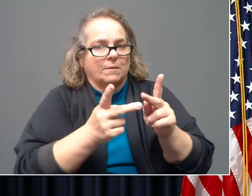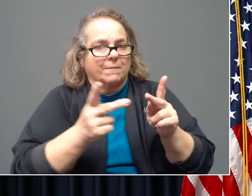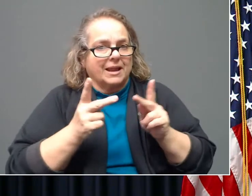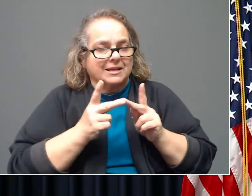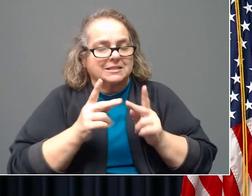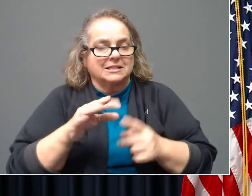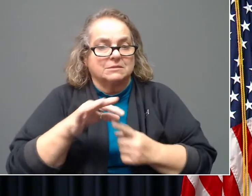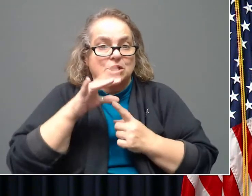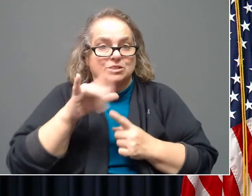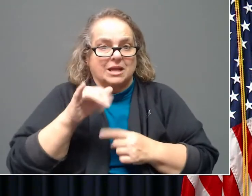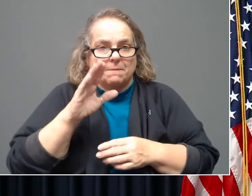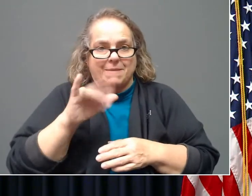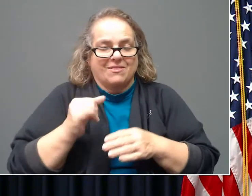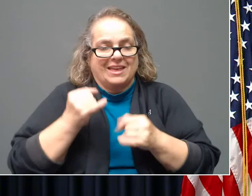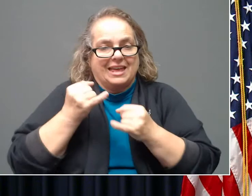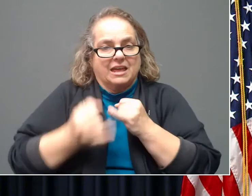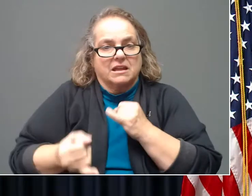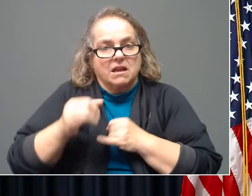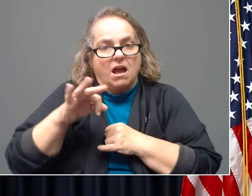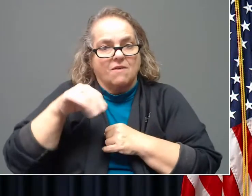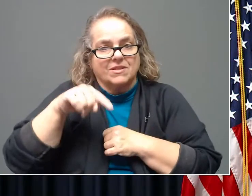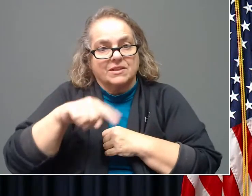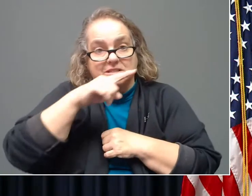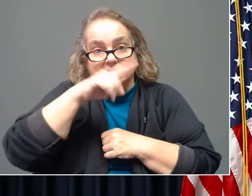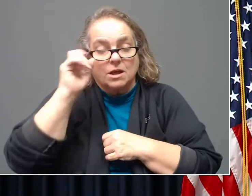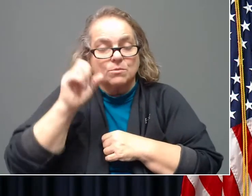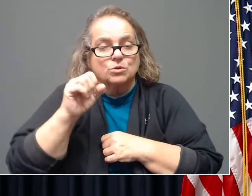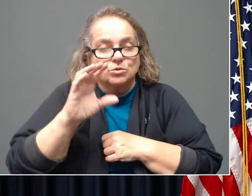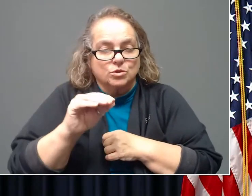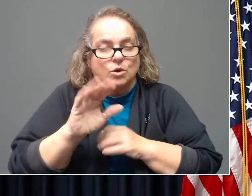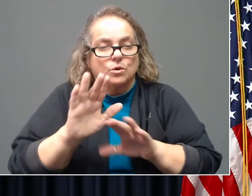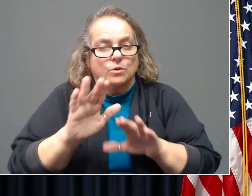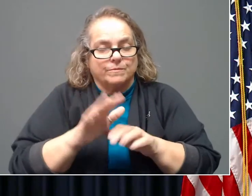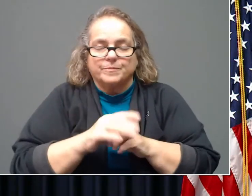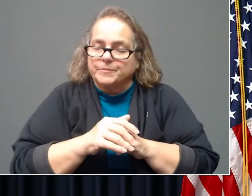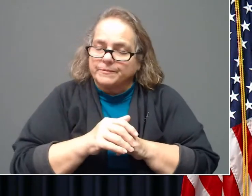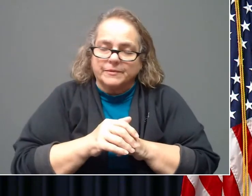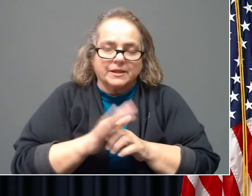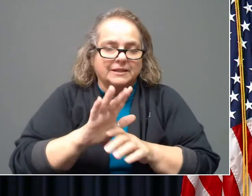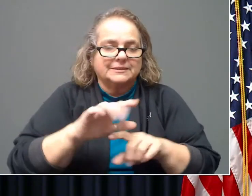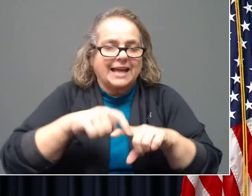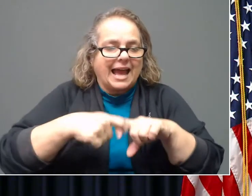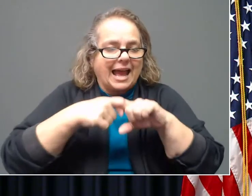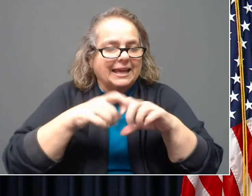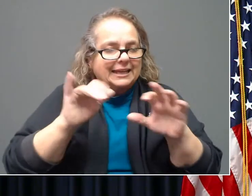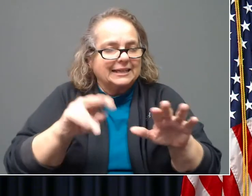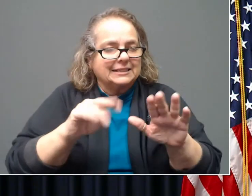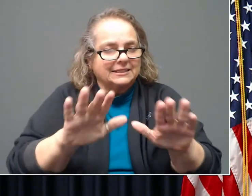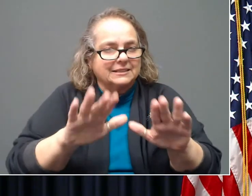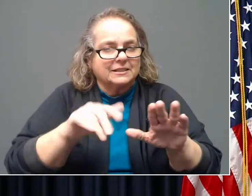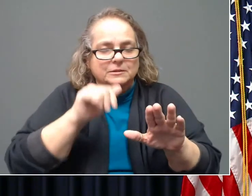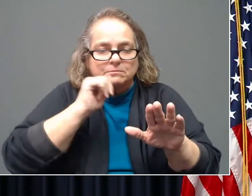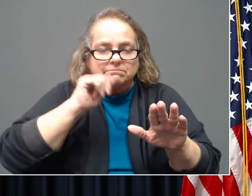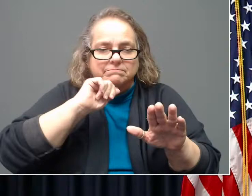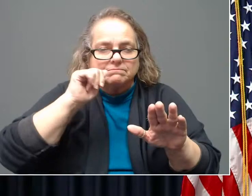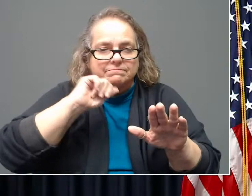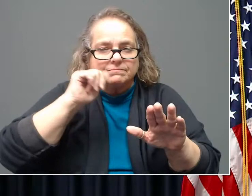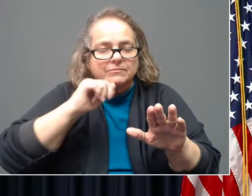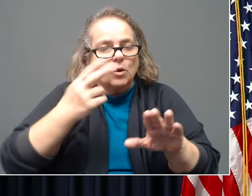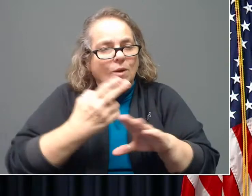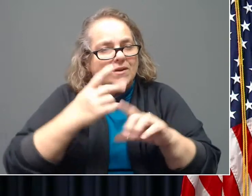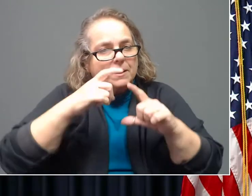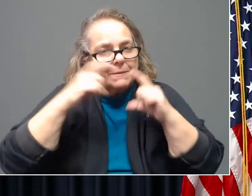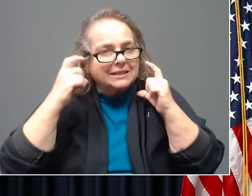by the end of this summer. So hang in there. Keep wearing that mask. We are going to get